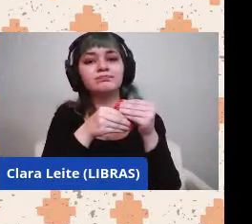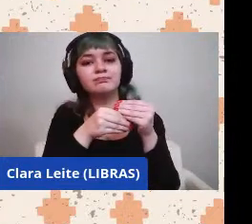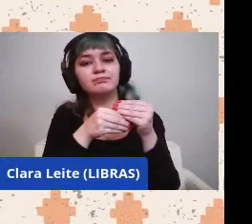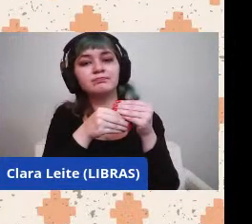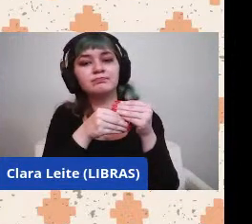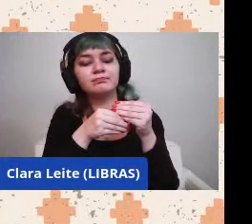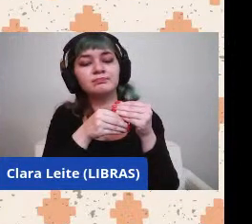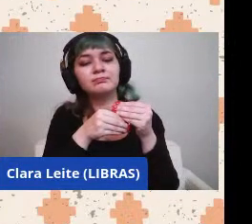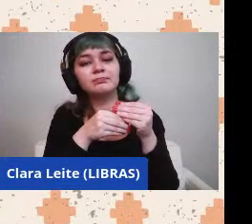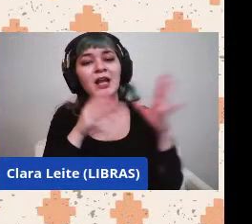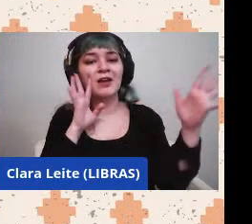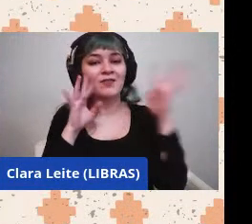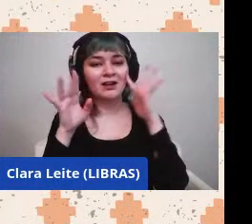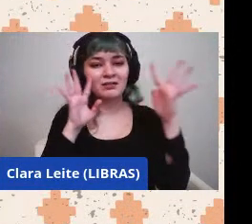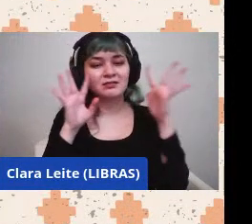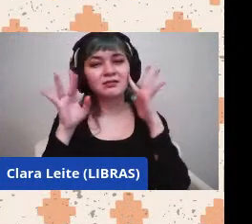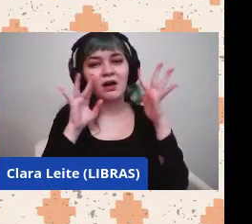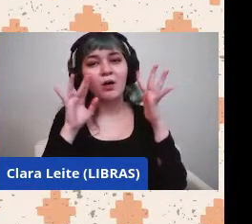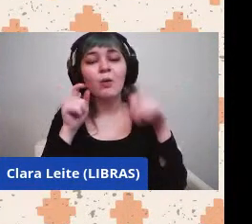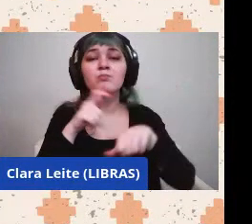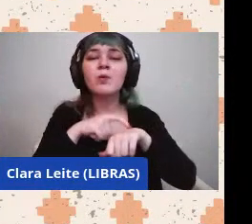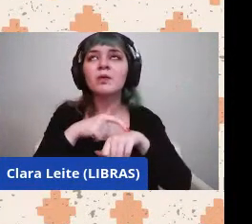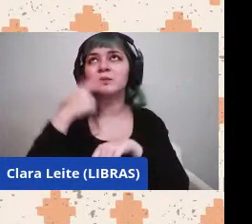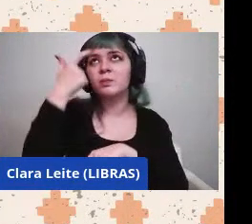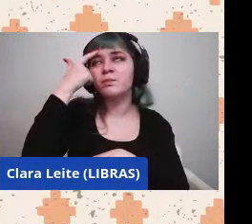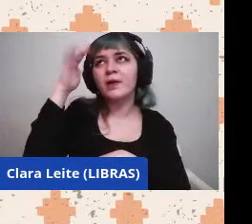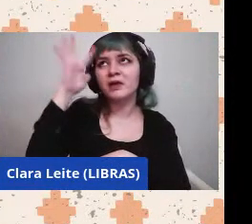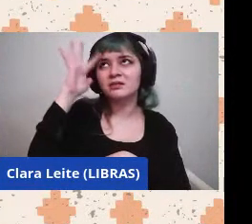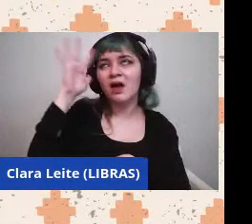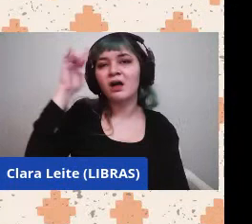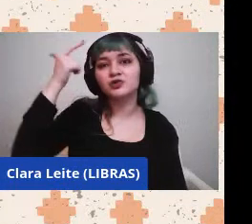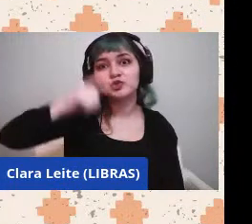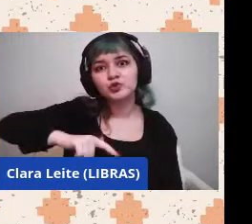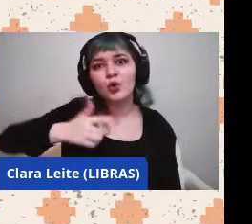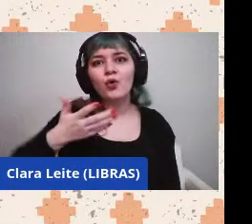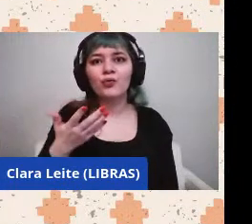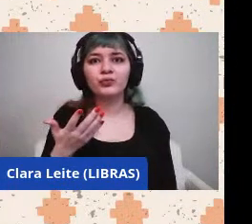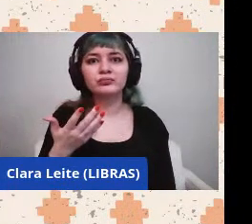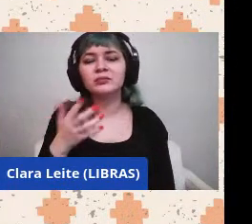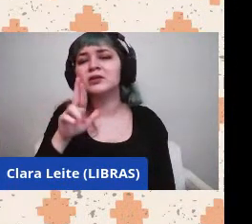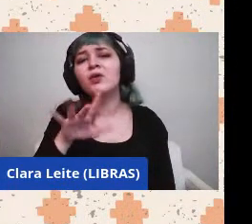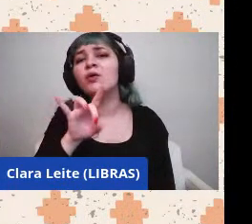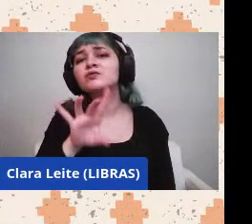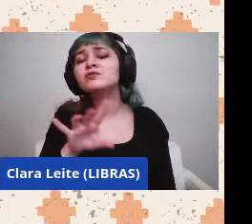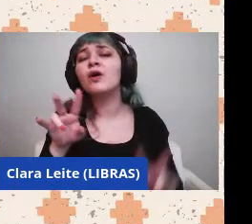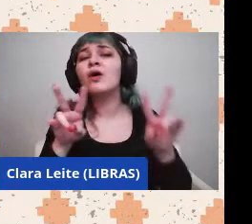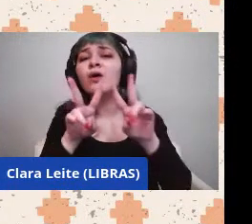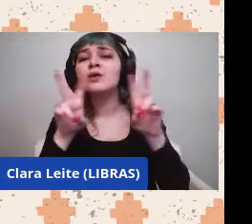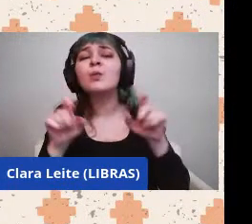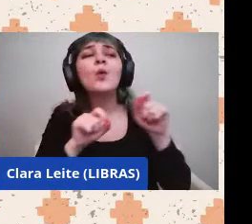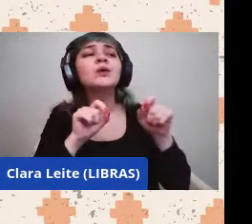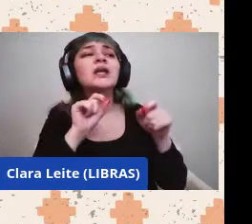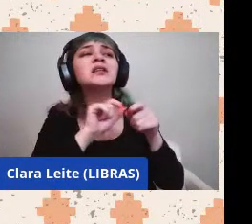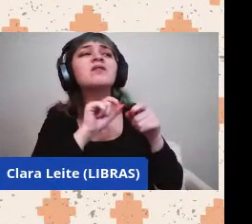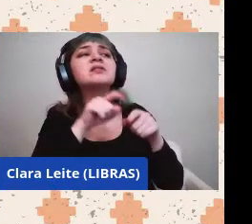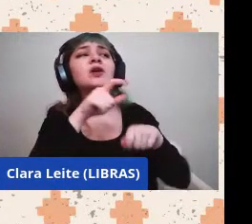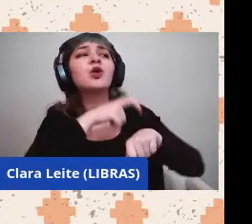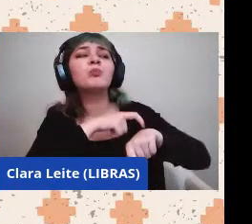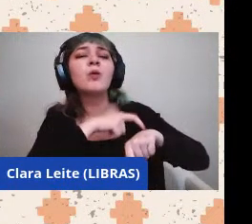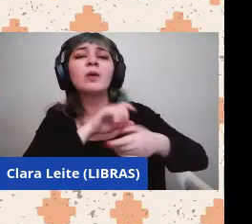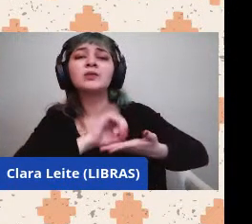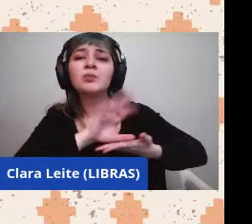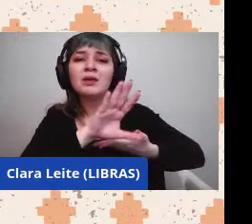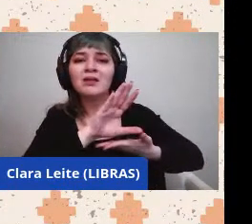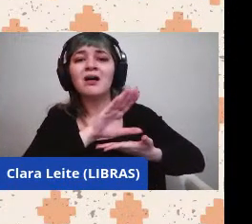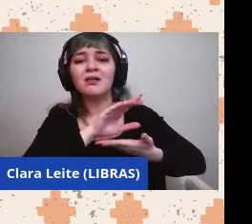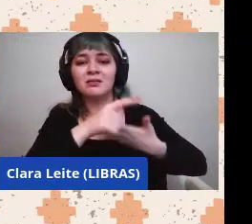reflection, a moment of rethinking, a moment of thinking, not just about what they are doing in that moment of submitting that